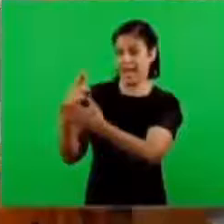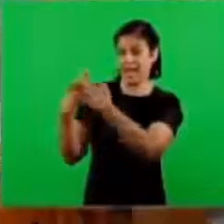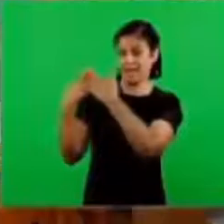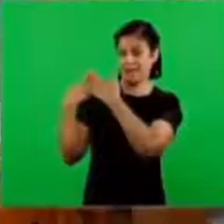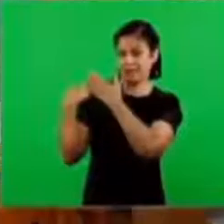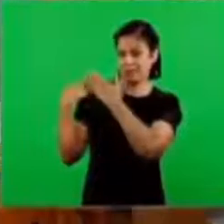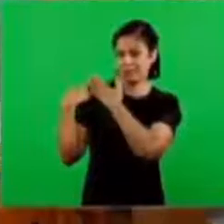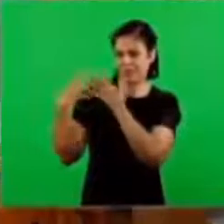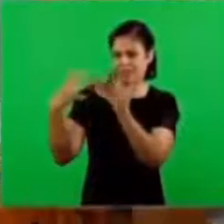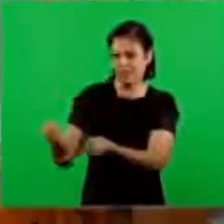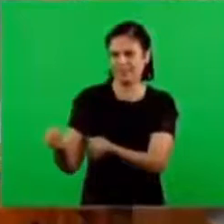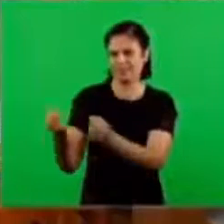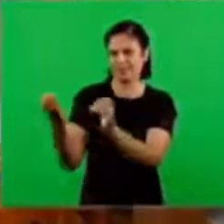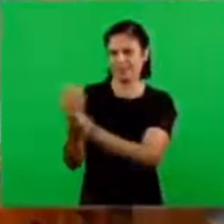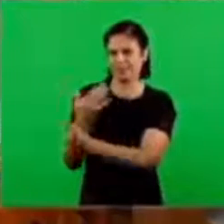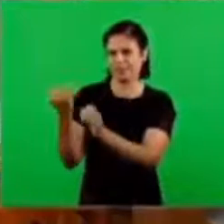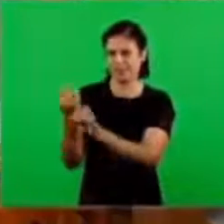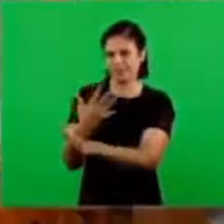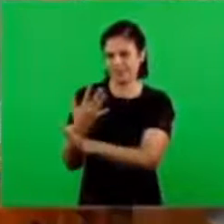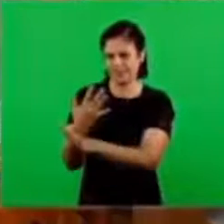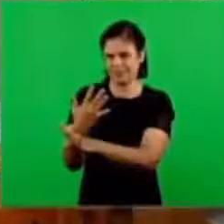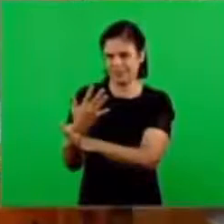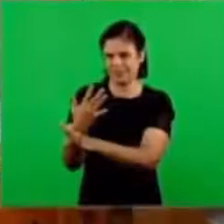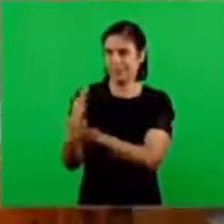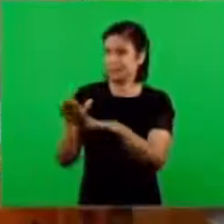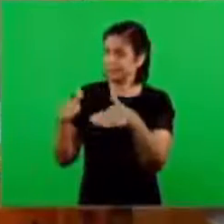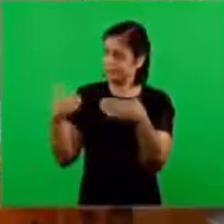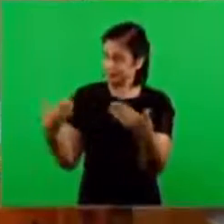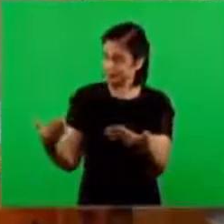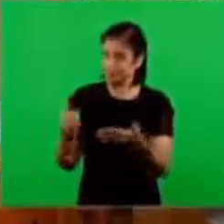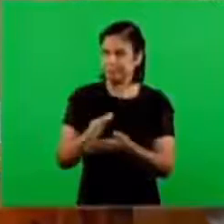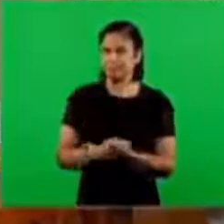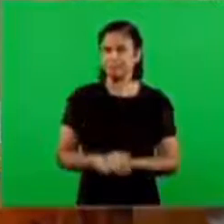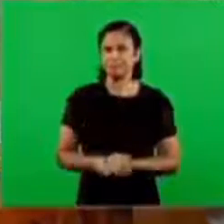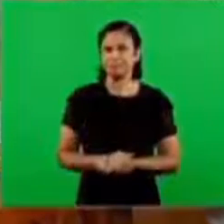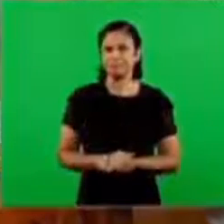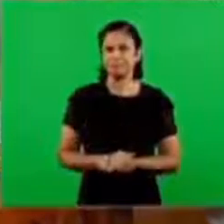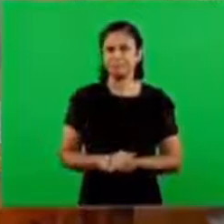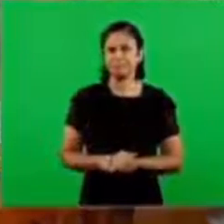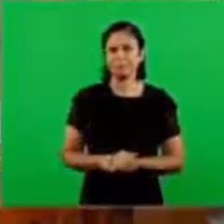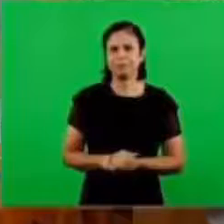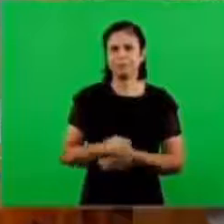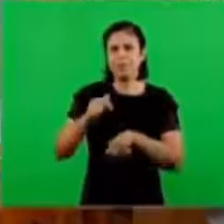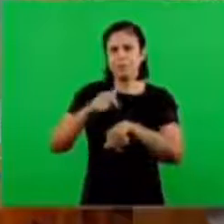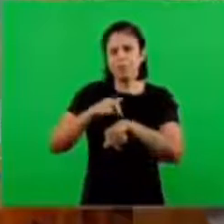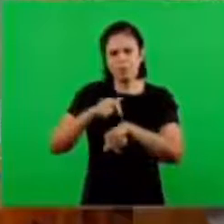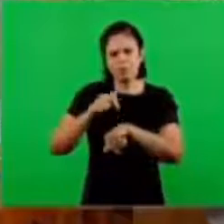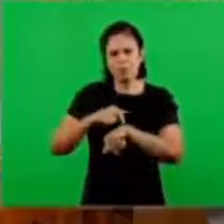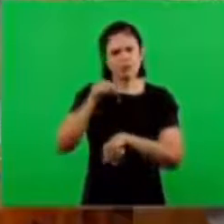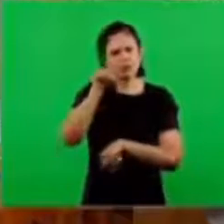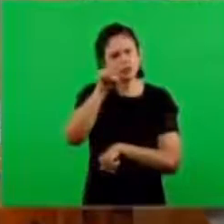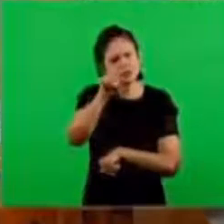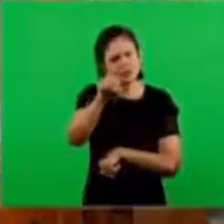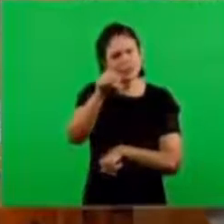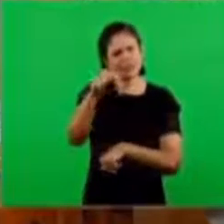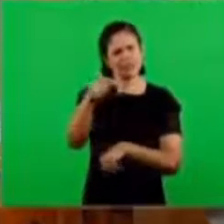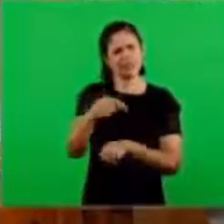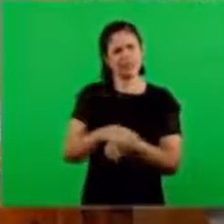the responsible for this glorification. So that when he uses a